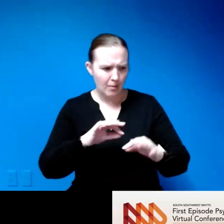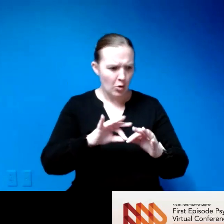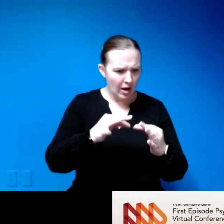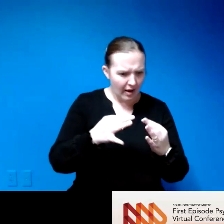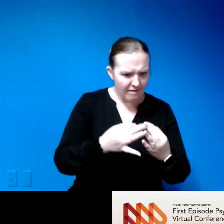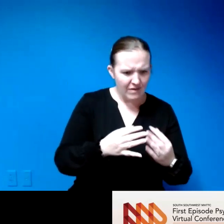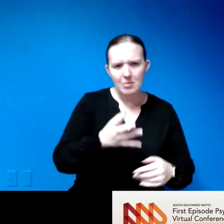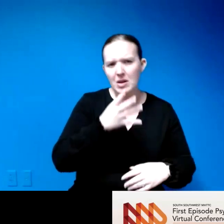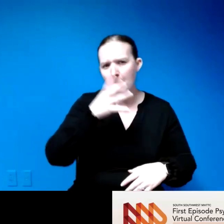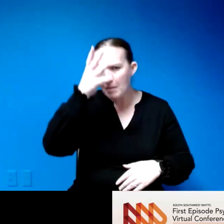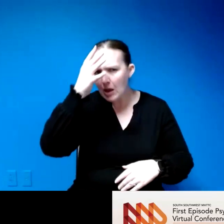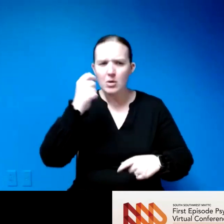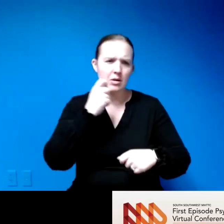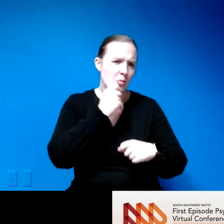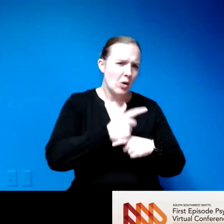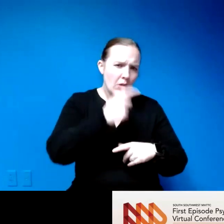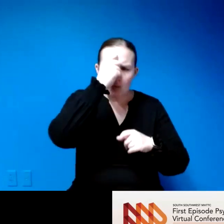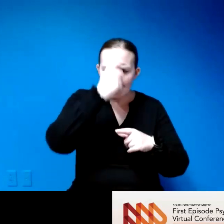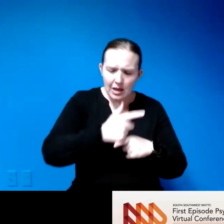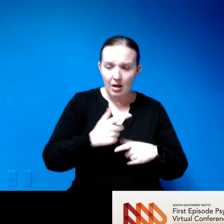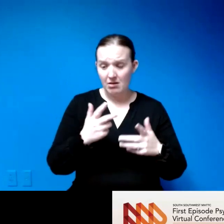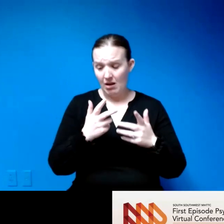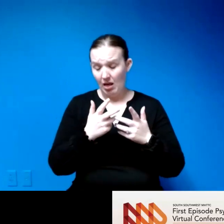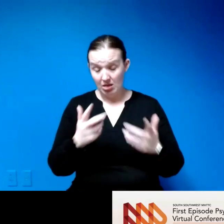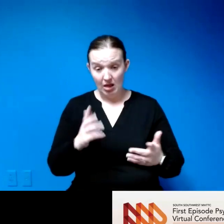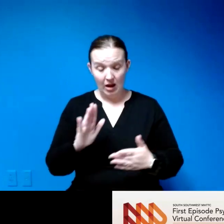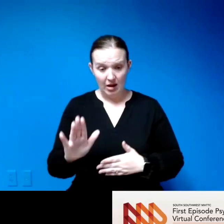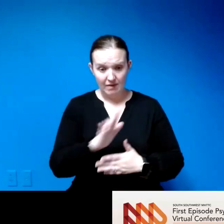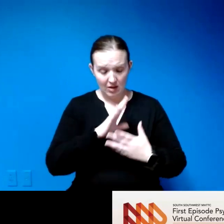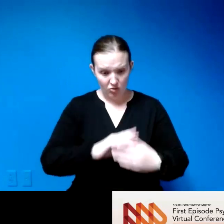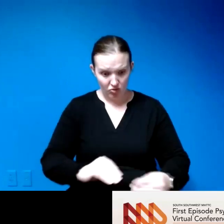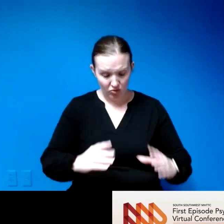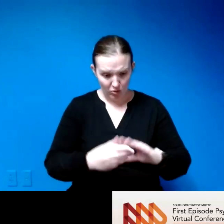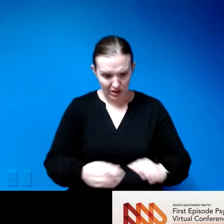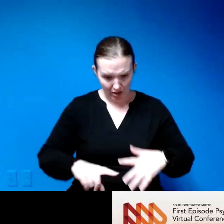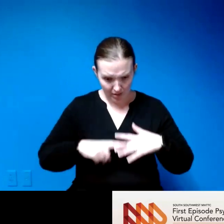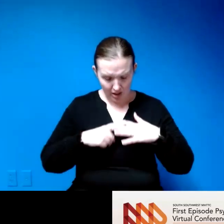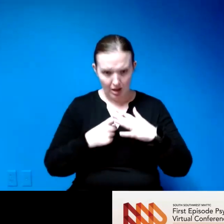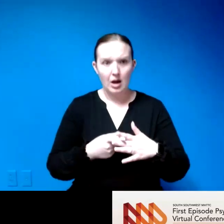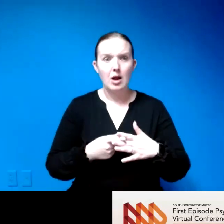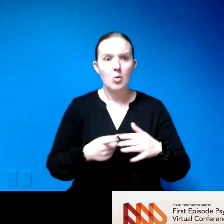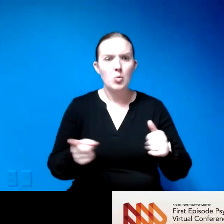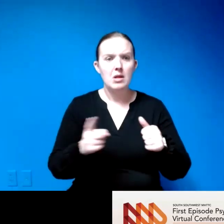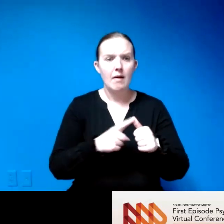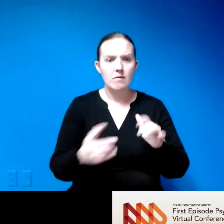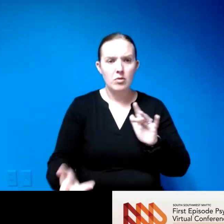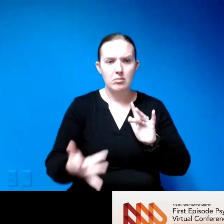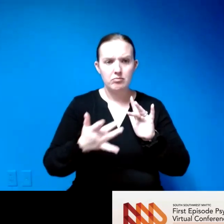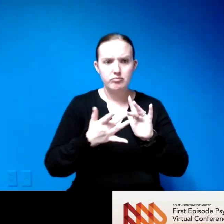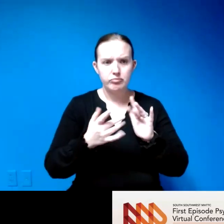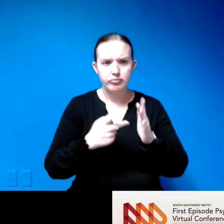parents, their siblings. A lot of what they share with us at the beginning, when they first contact a